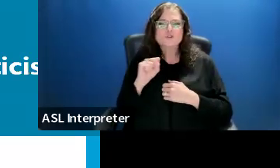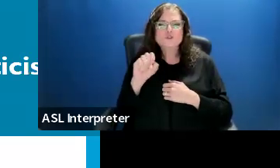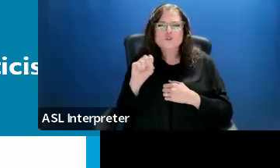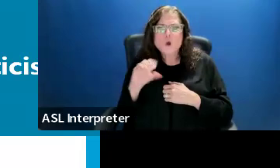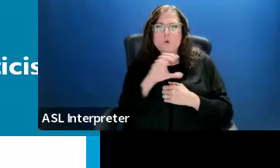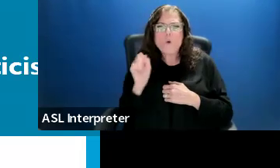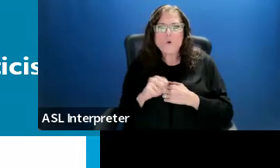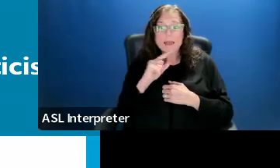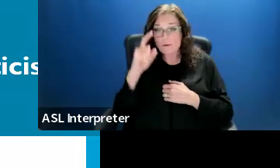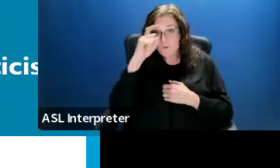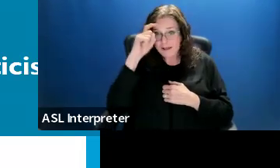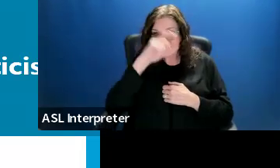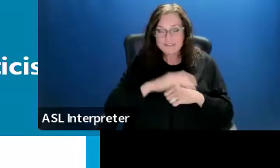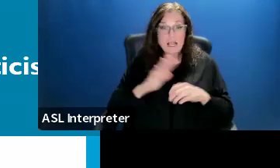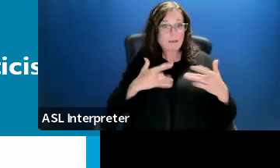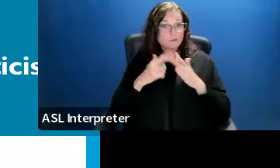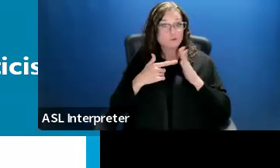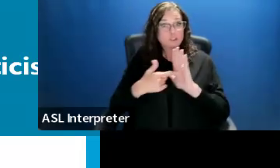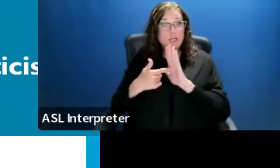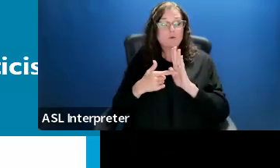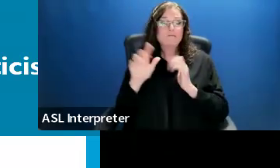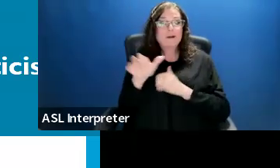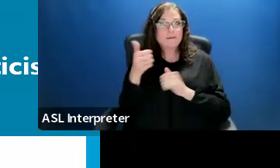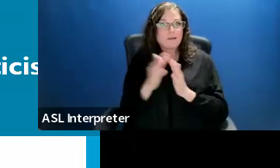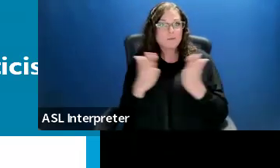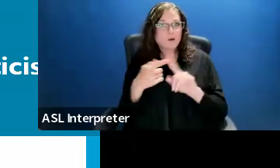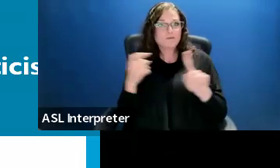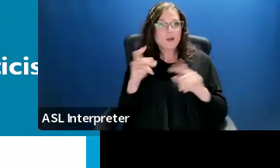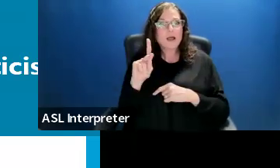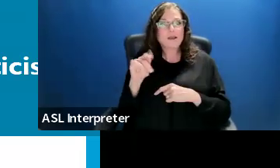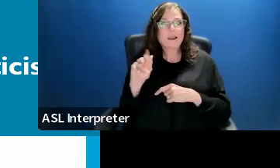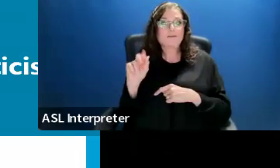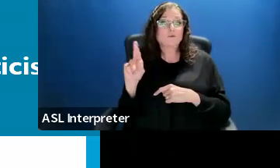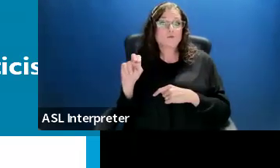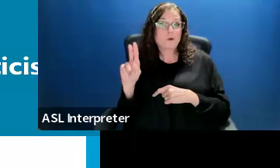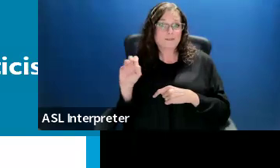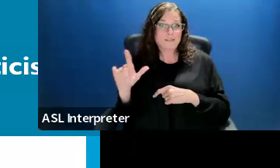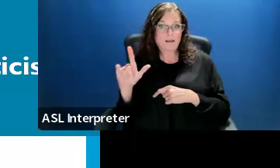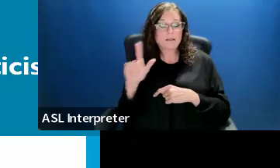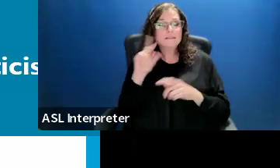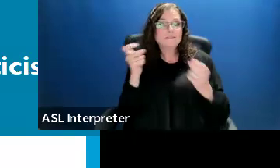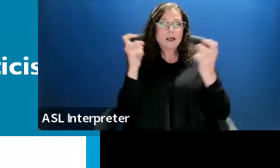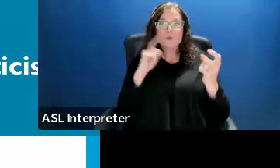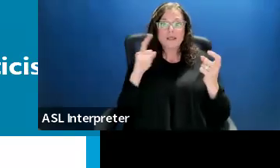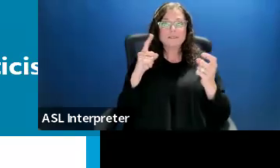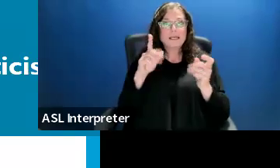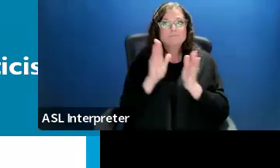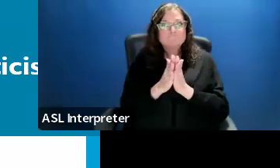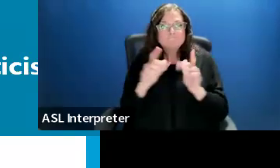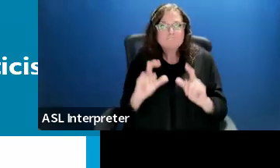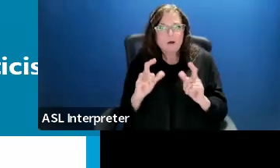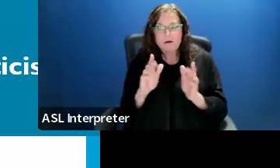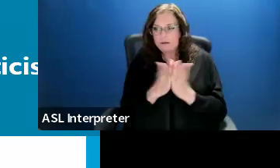old and wise. I'm excited to share that we have another book coming from Catherine Rundell this season. It's a celebration in pocket-sized